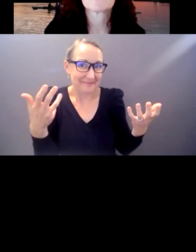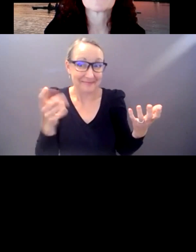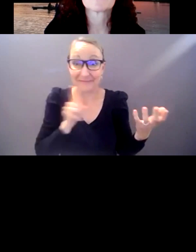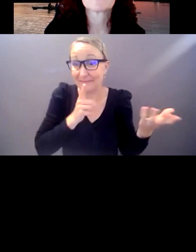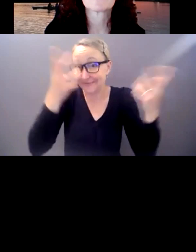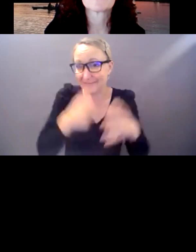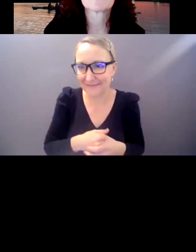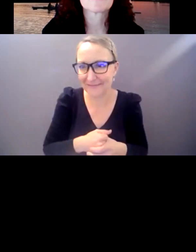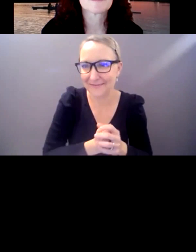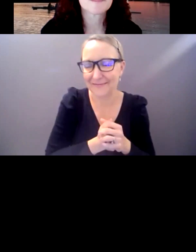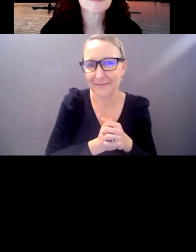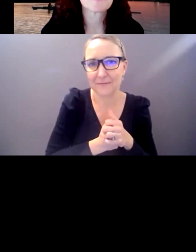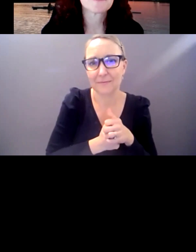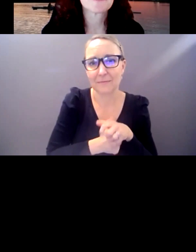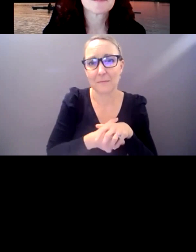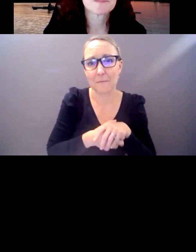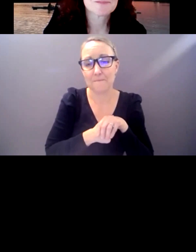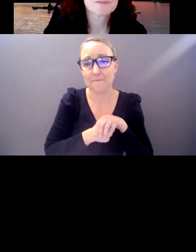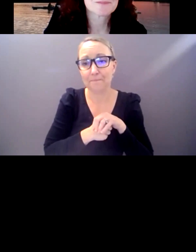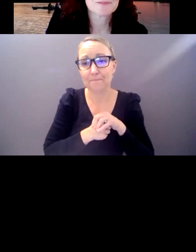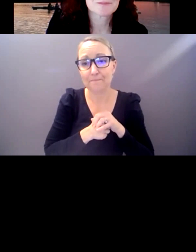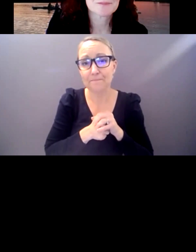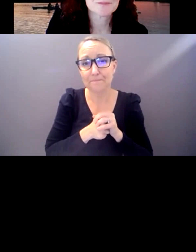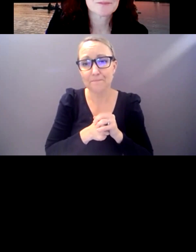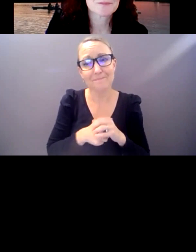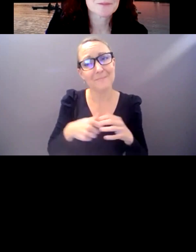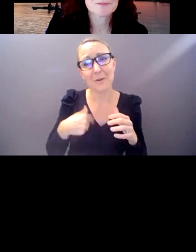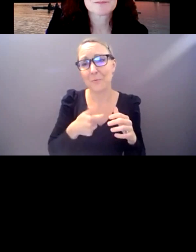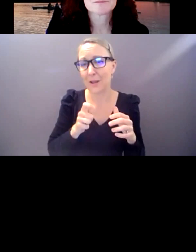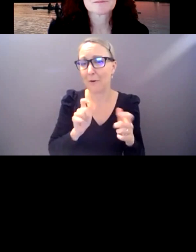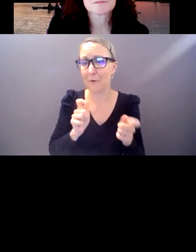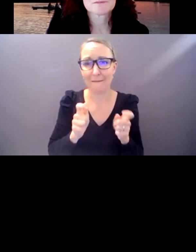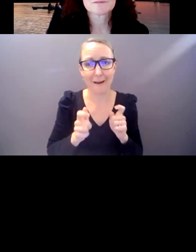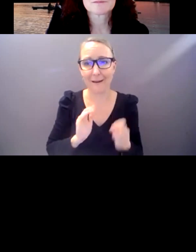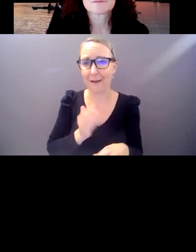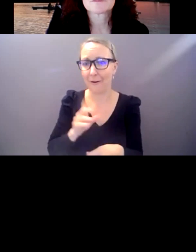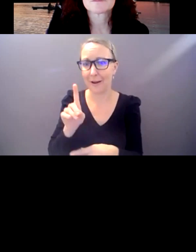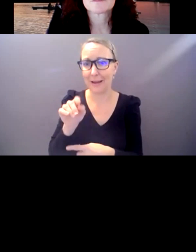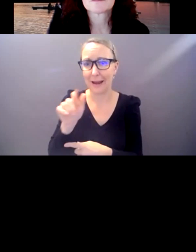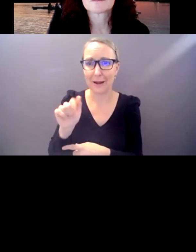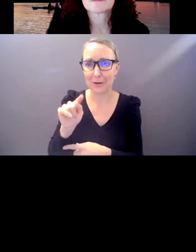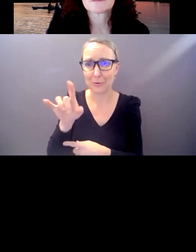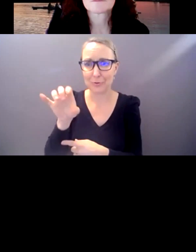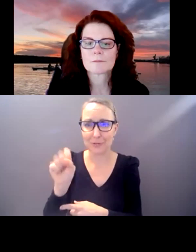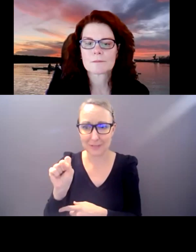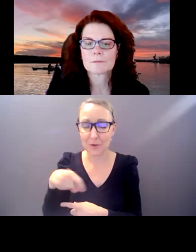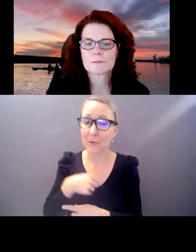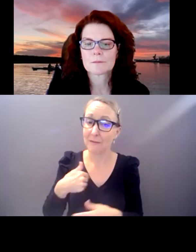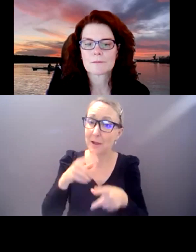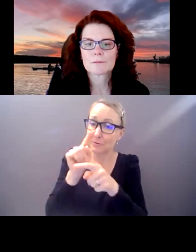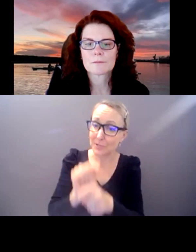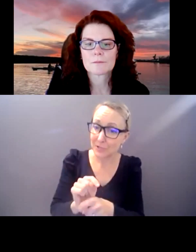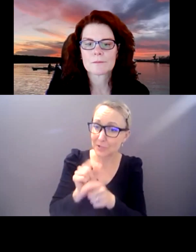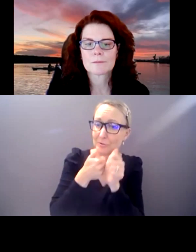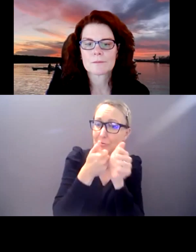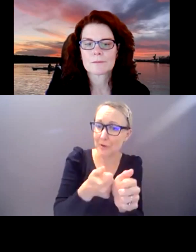Sure. We are refining our data tools. We've had traditional tracking systems that we've